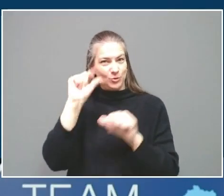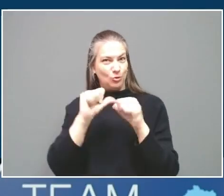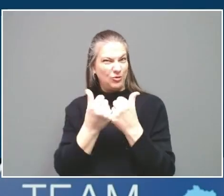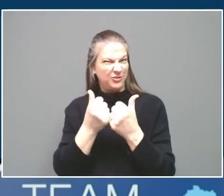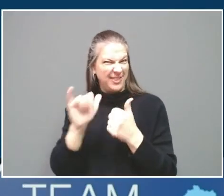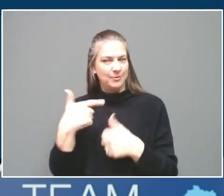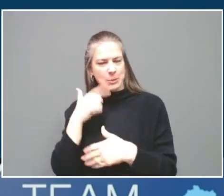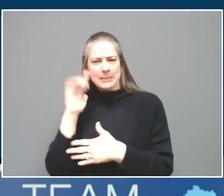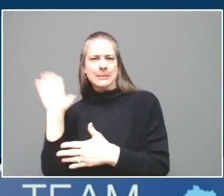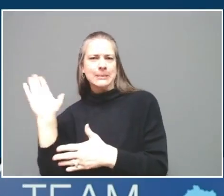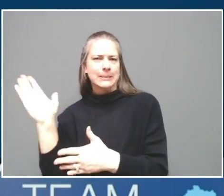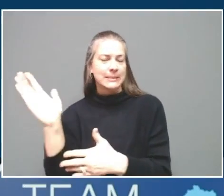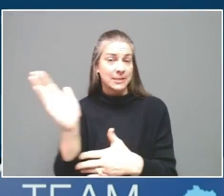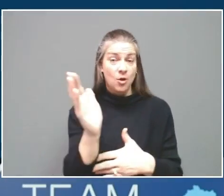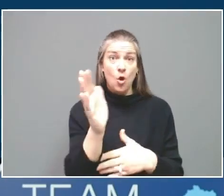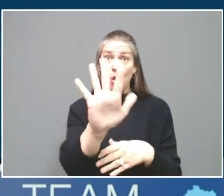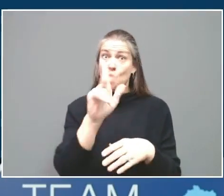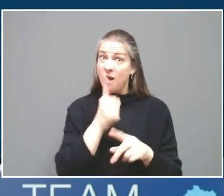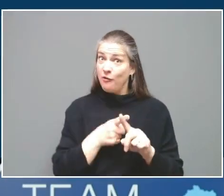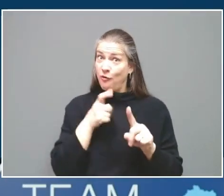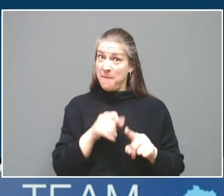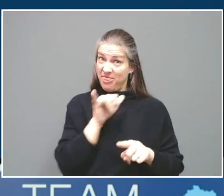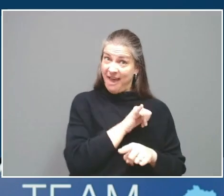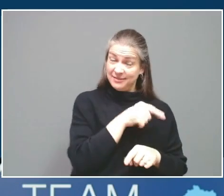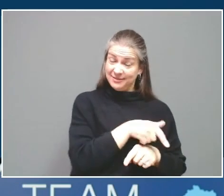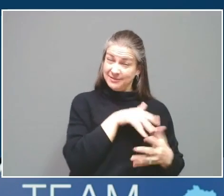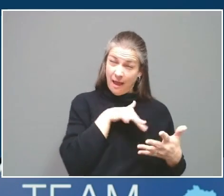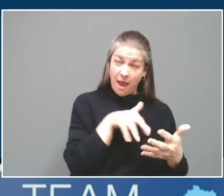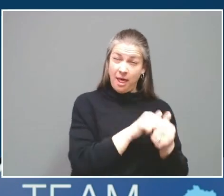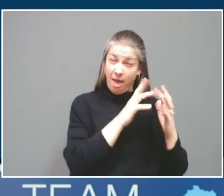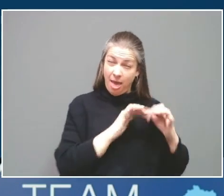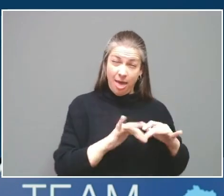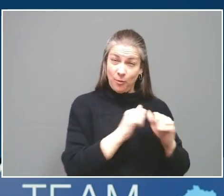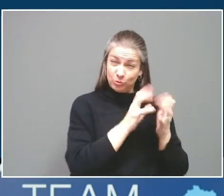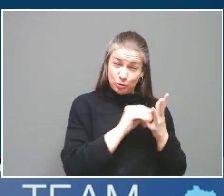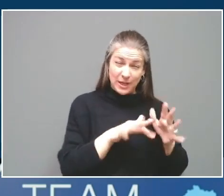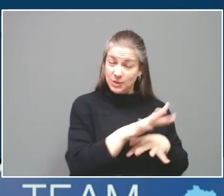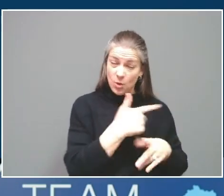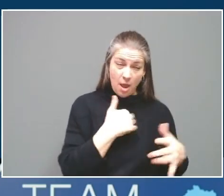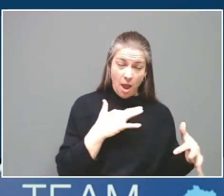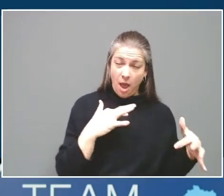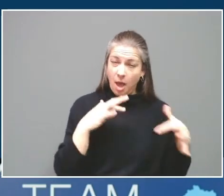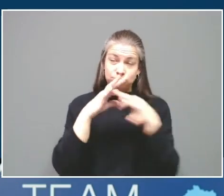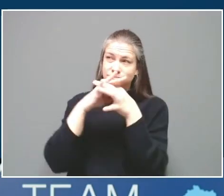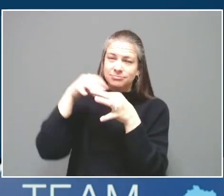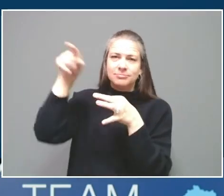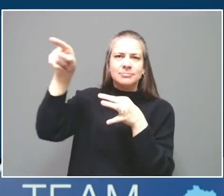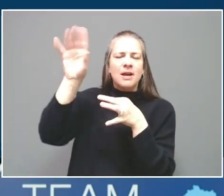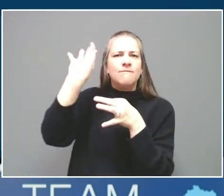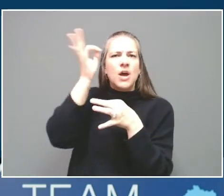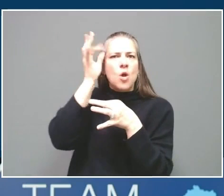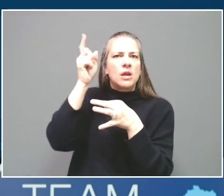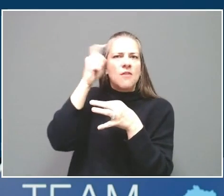work, we were able to connect Kentucky's educational cooperatives with federal funding opportunities made available